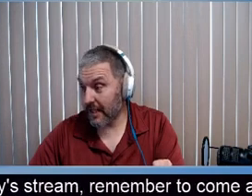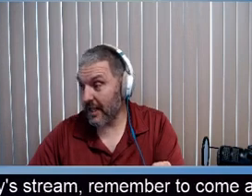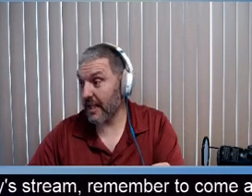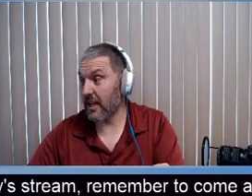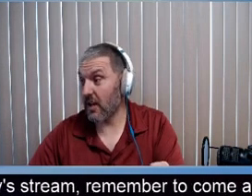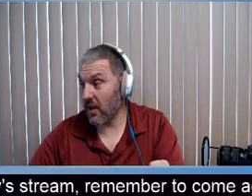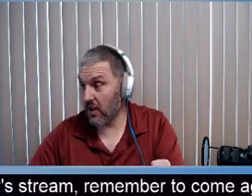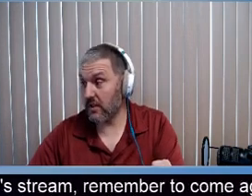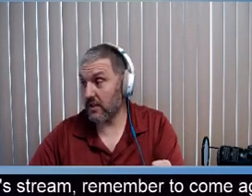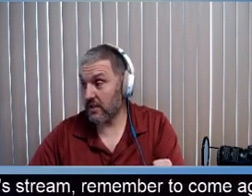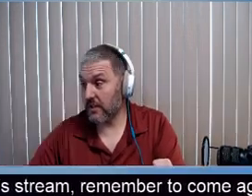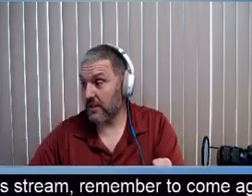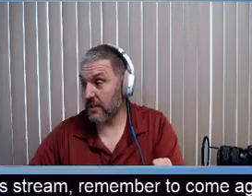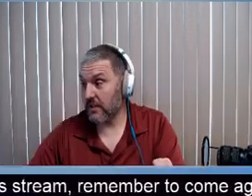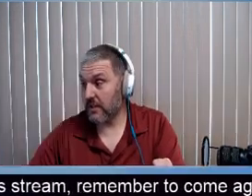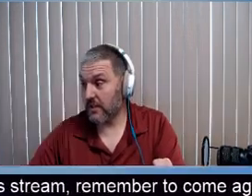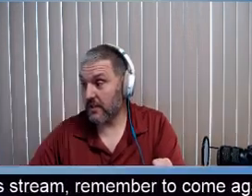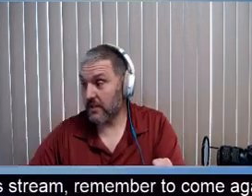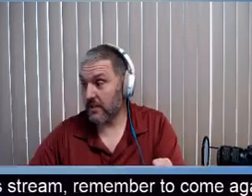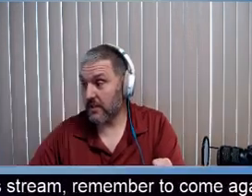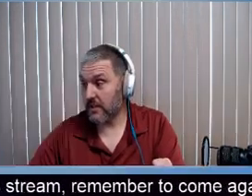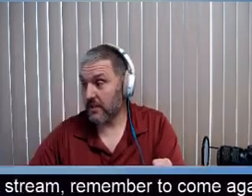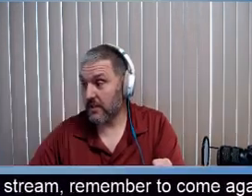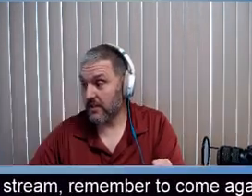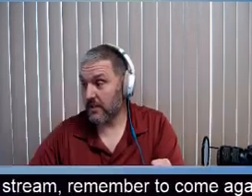I mean, they're going to get hurt.